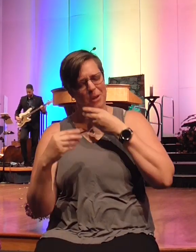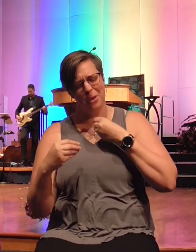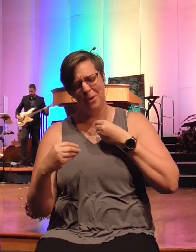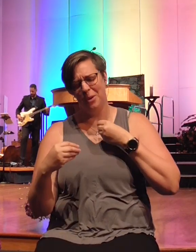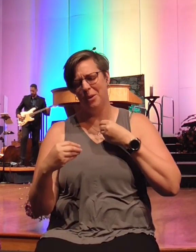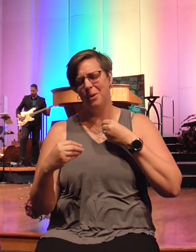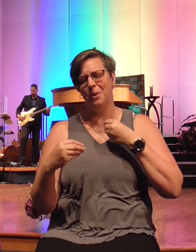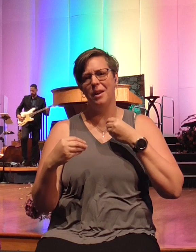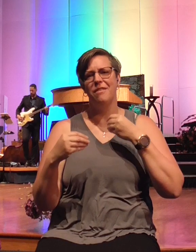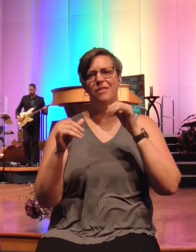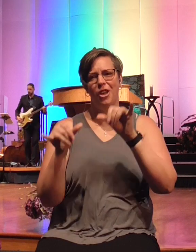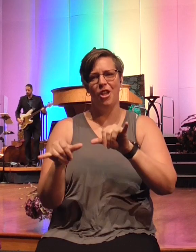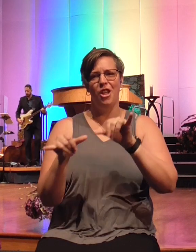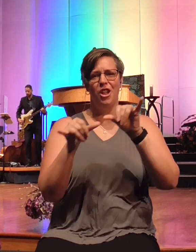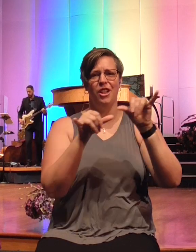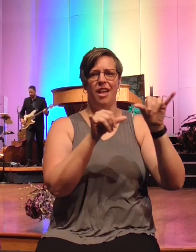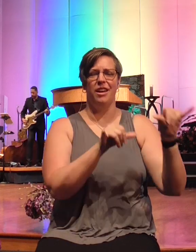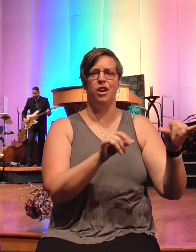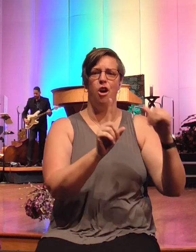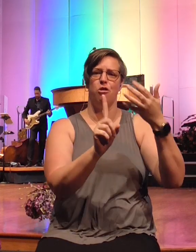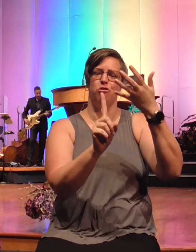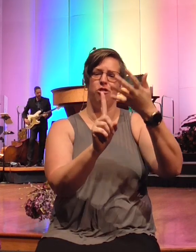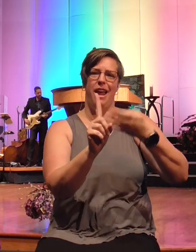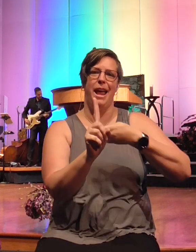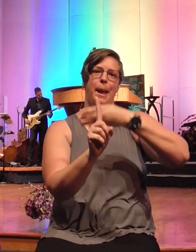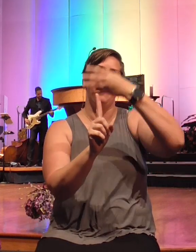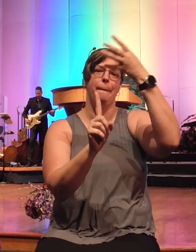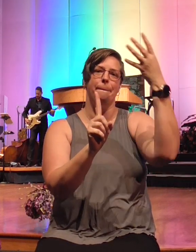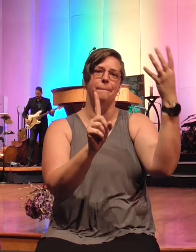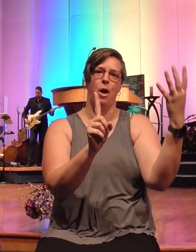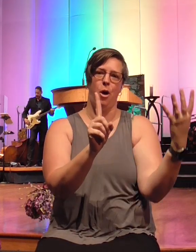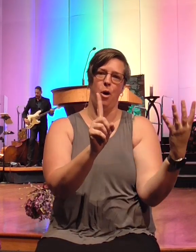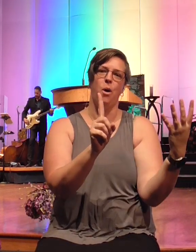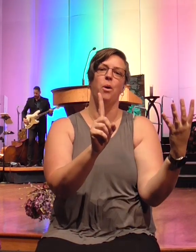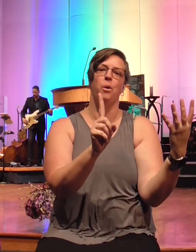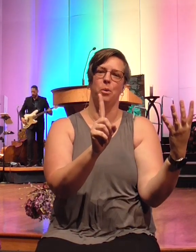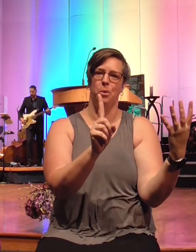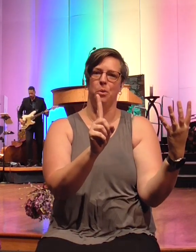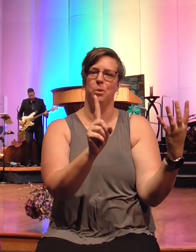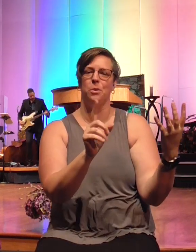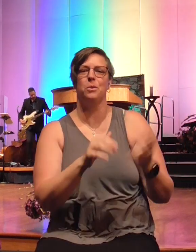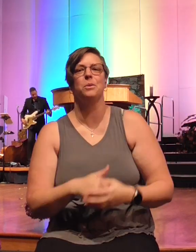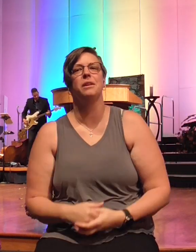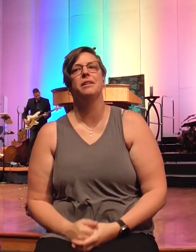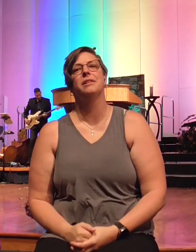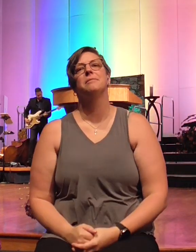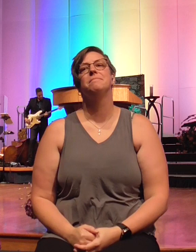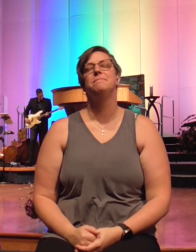are beautiful like a rainbow.